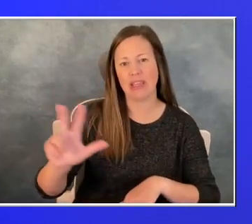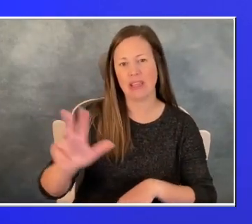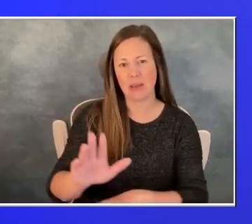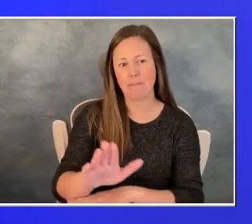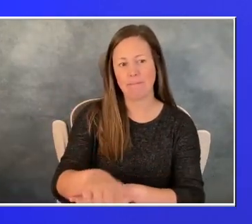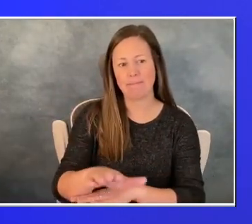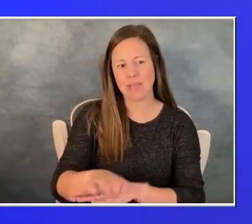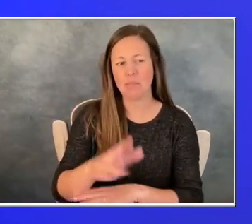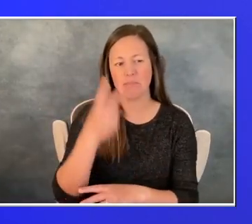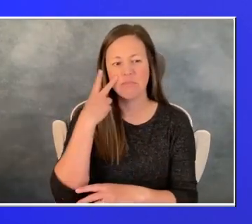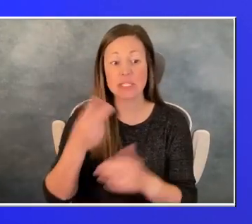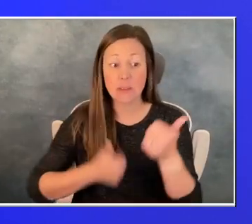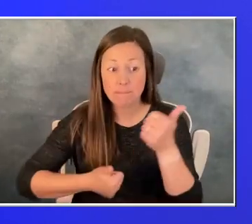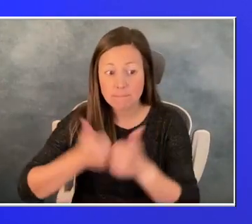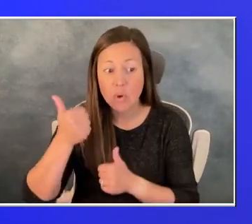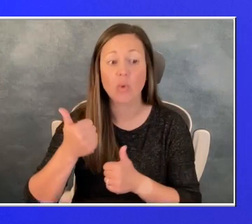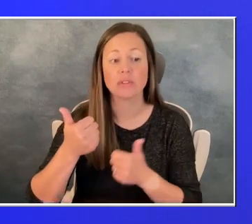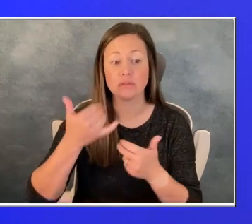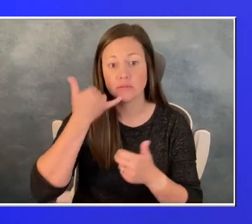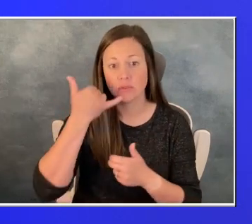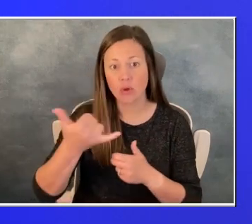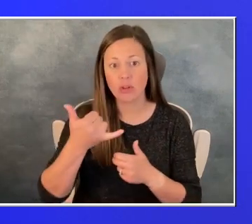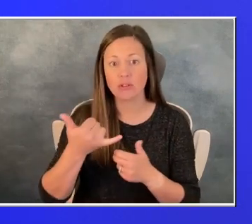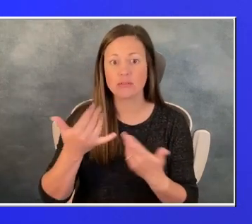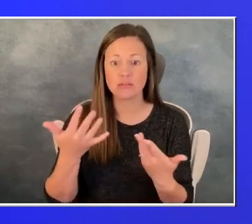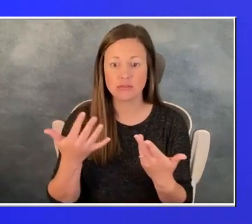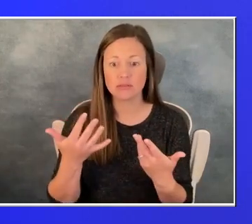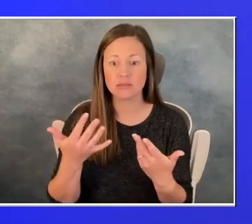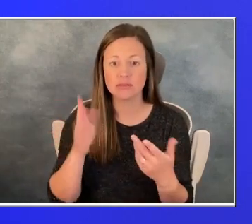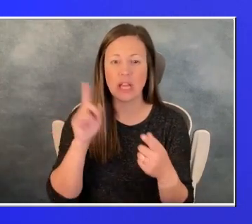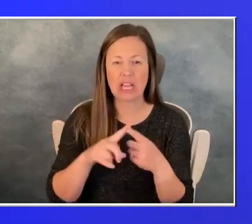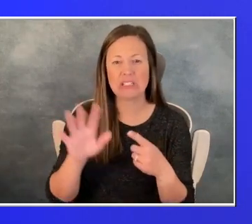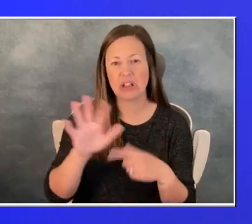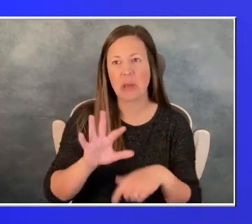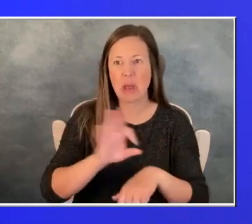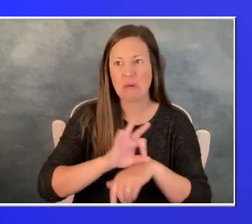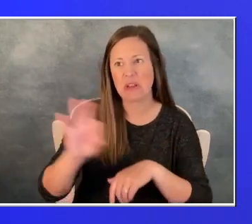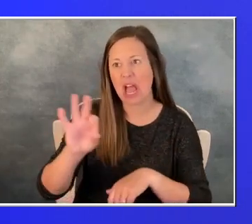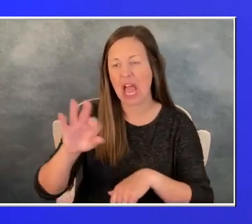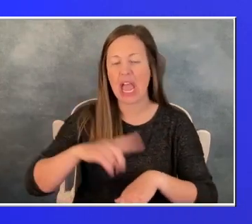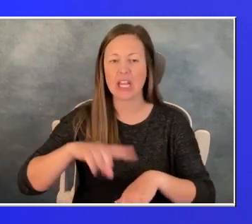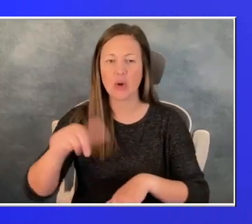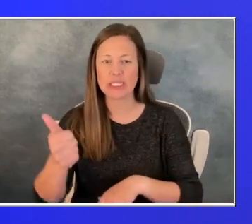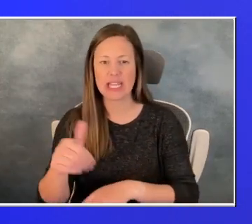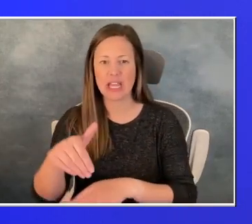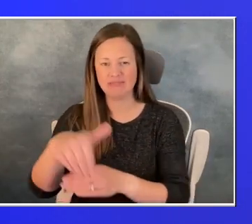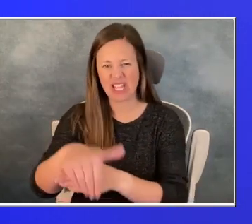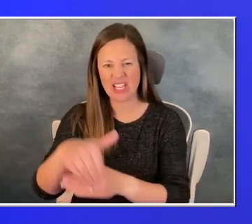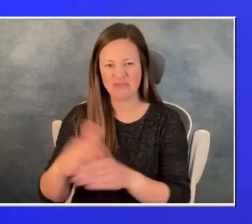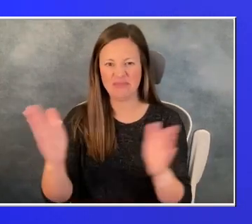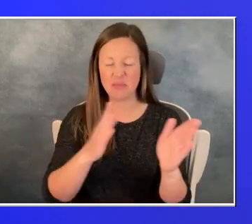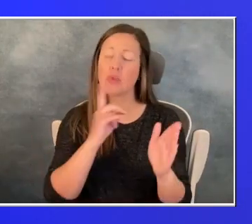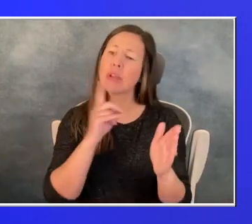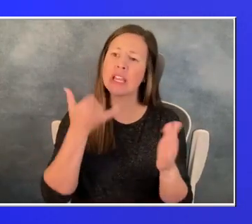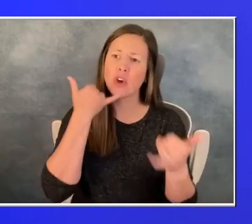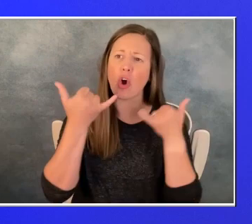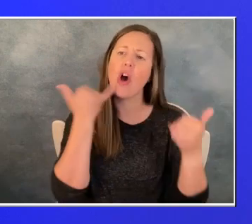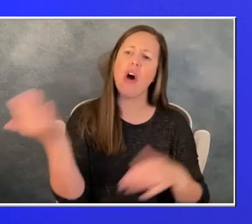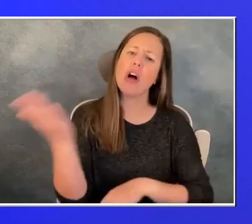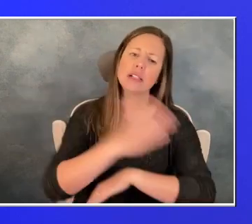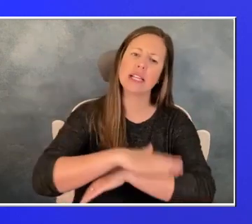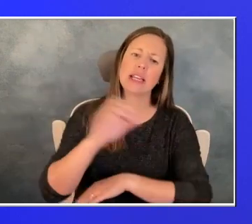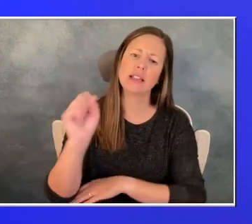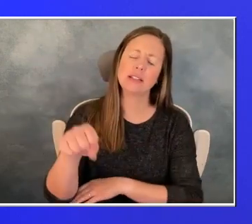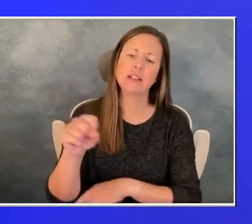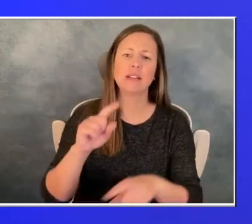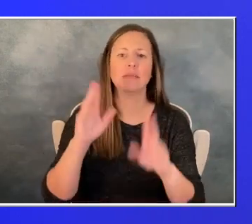of our calls into about 9-10 p.m. We definitely get calls all throughout the day. People still